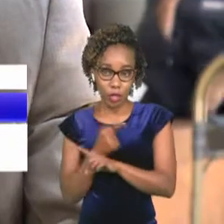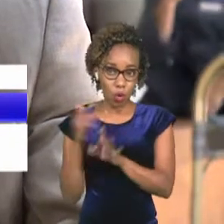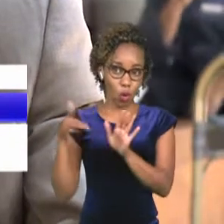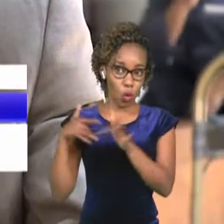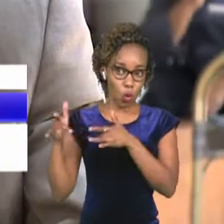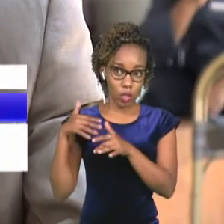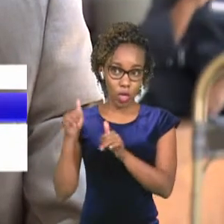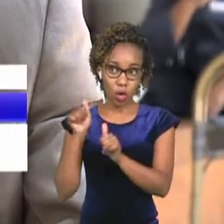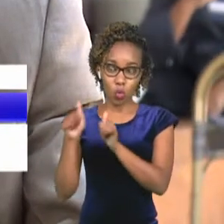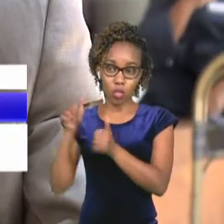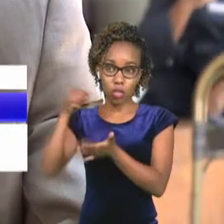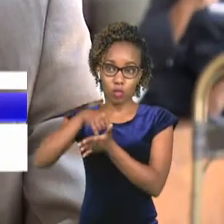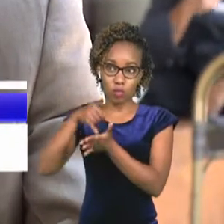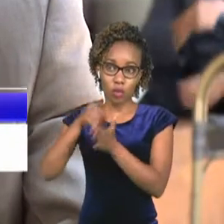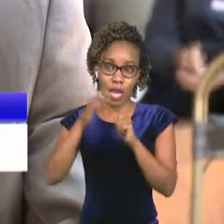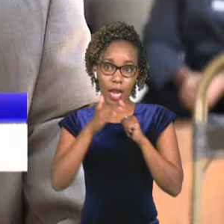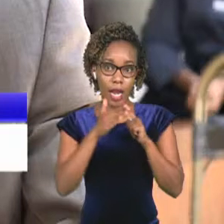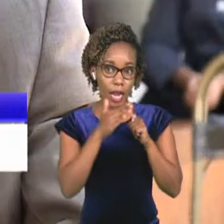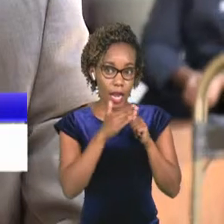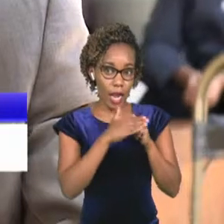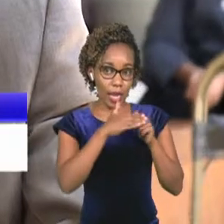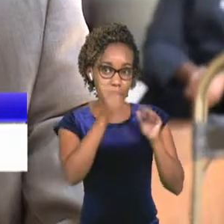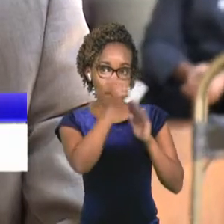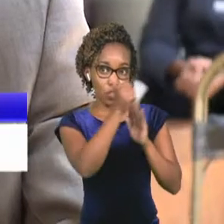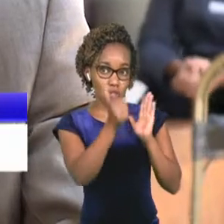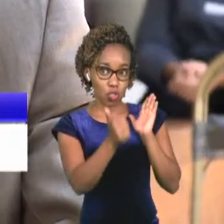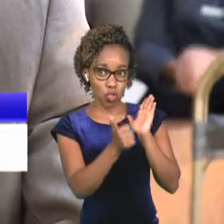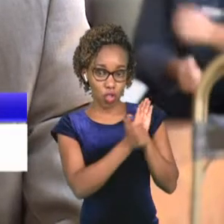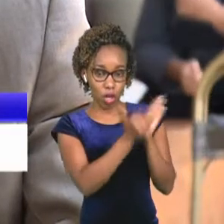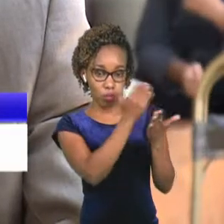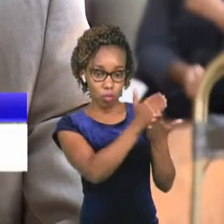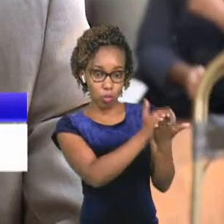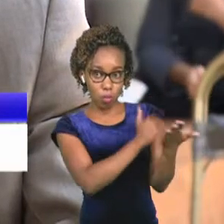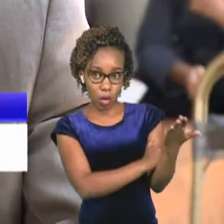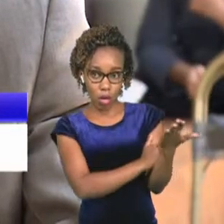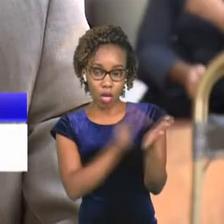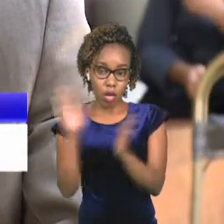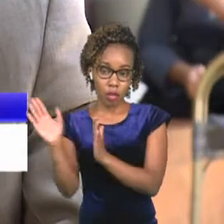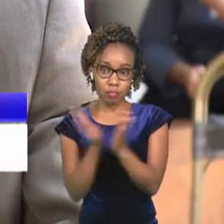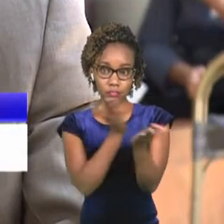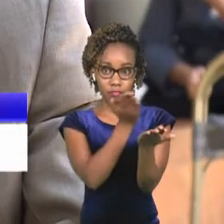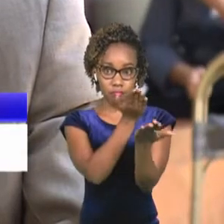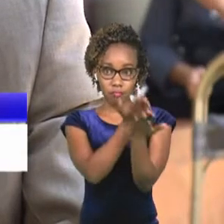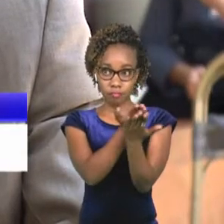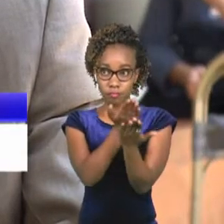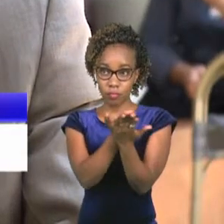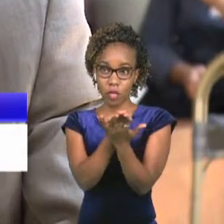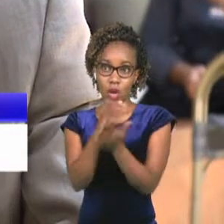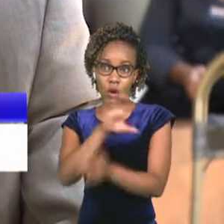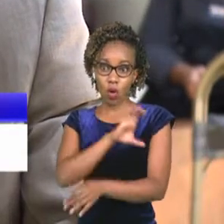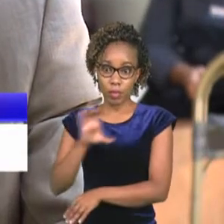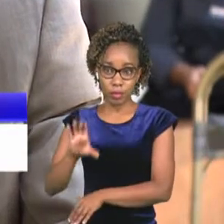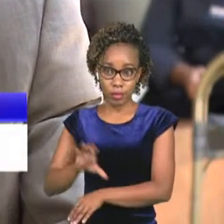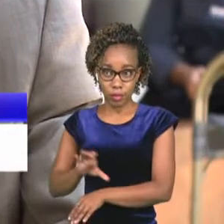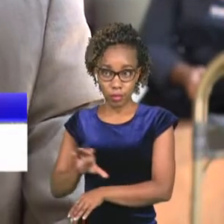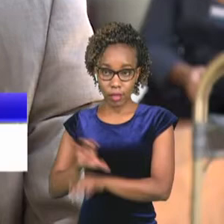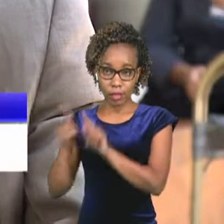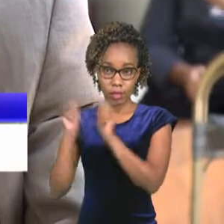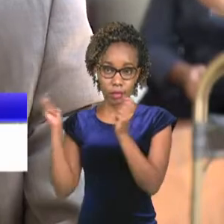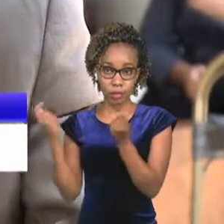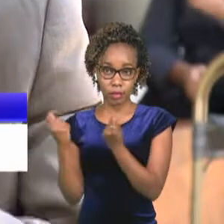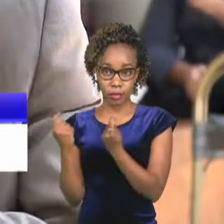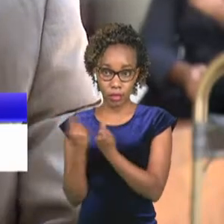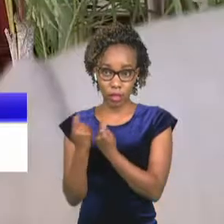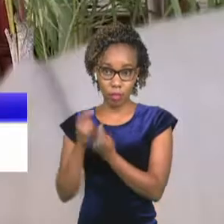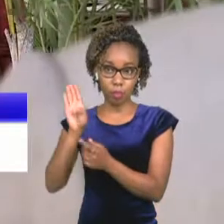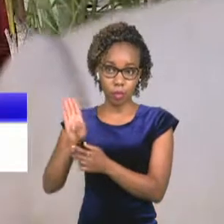were part of the 9-point agenda items, and submitted our memorandum document to the steering committee, to the task force. And